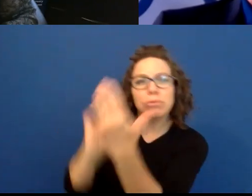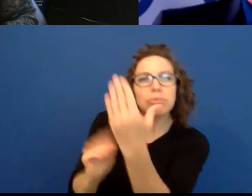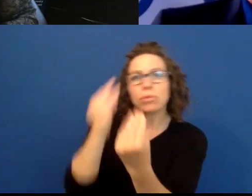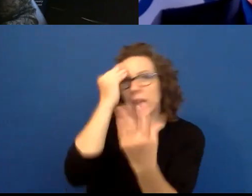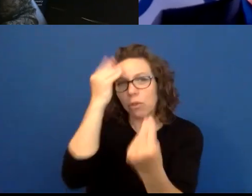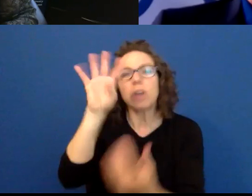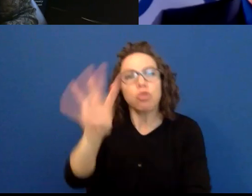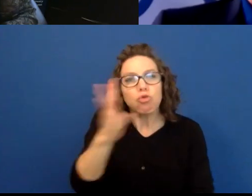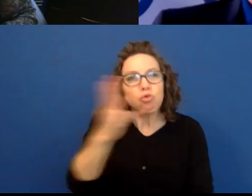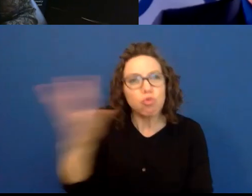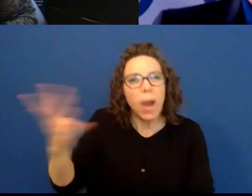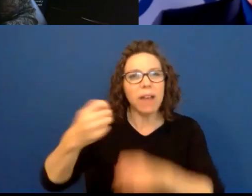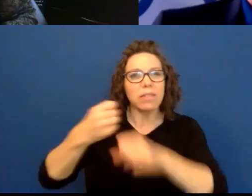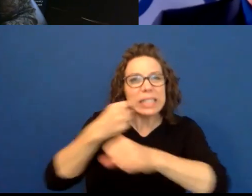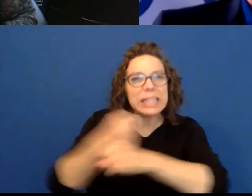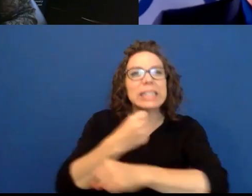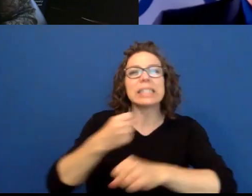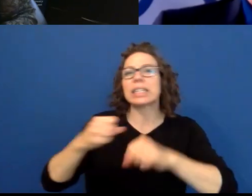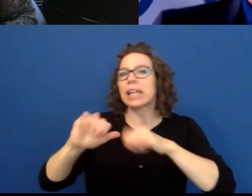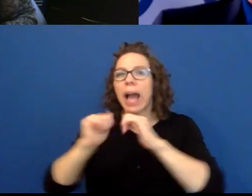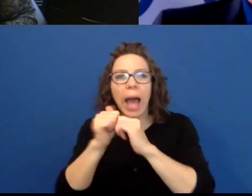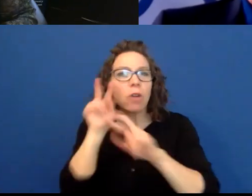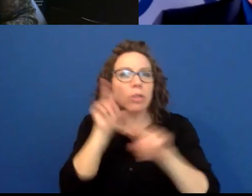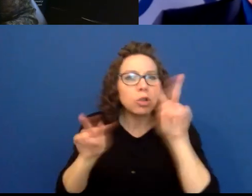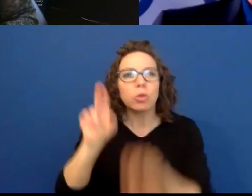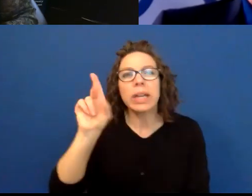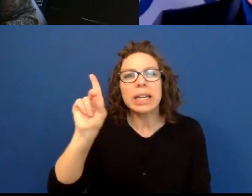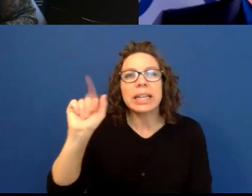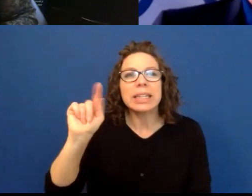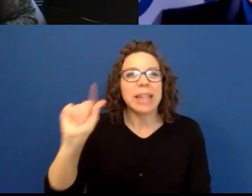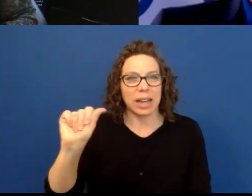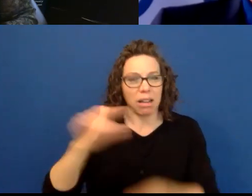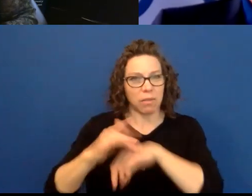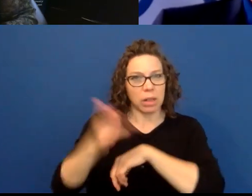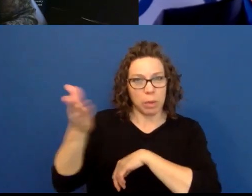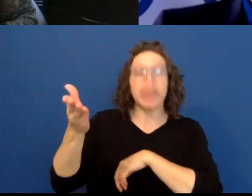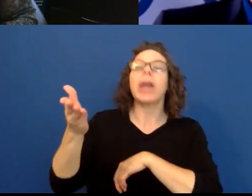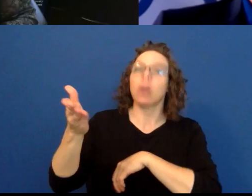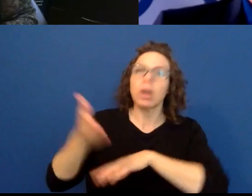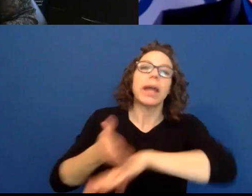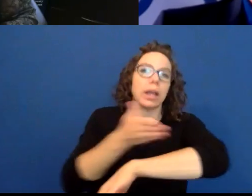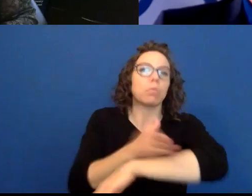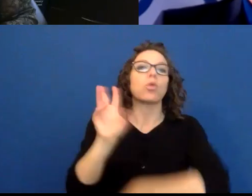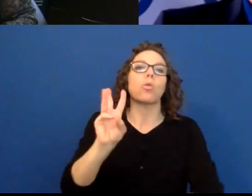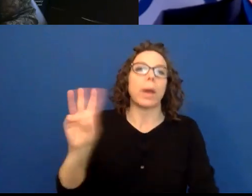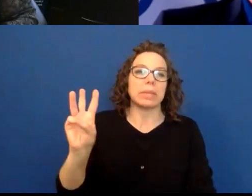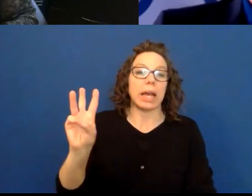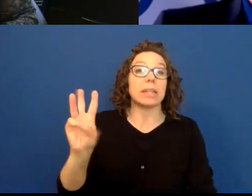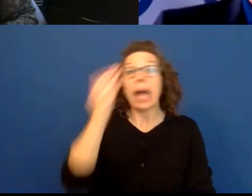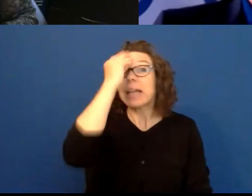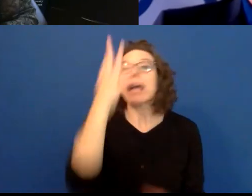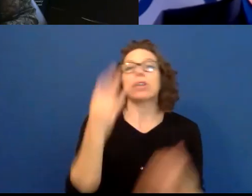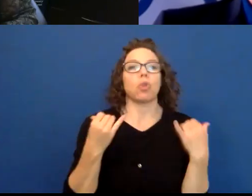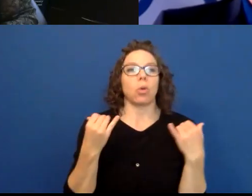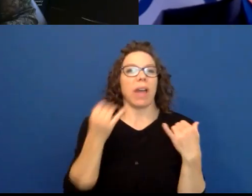representations of the data that is available there. We'll continue to report our daily count and our deaths,